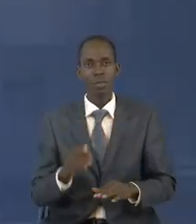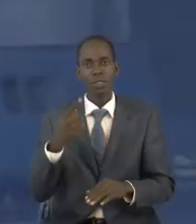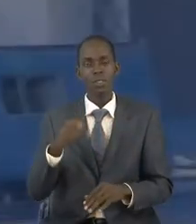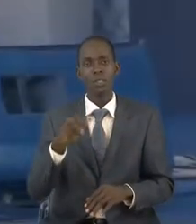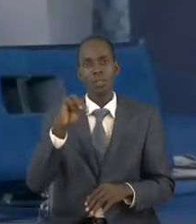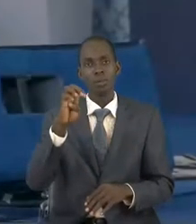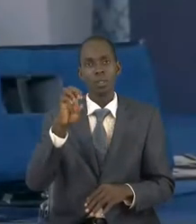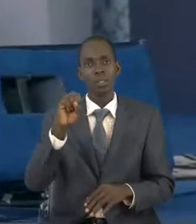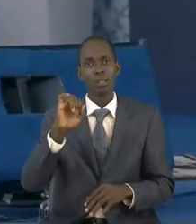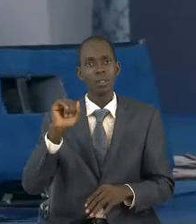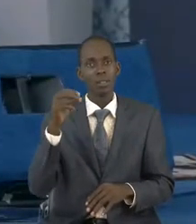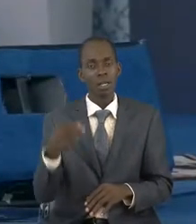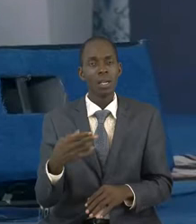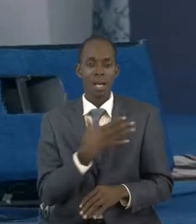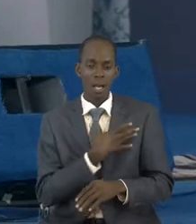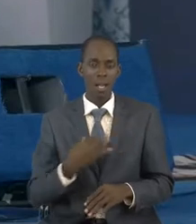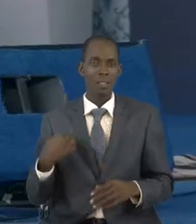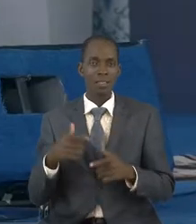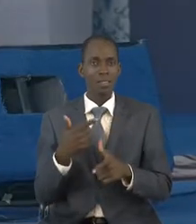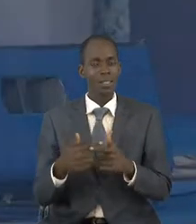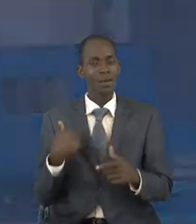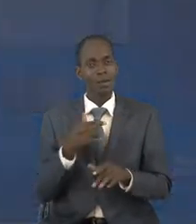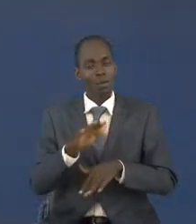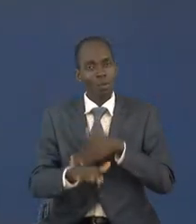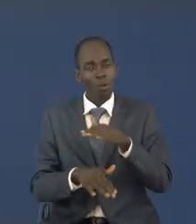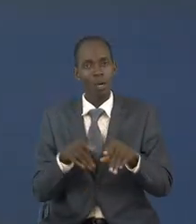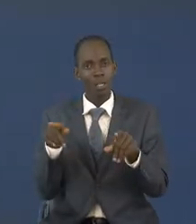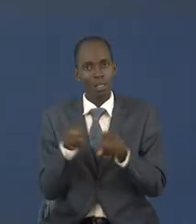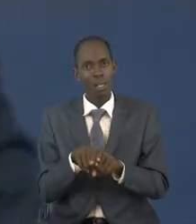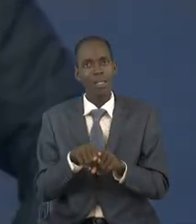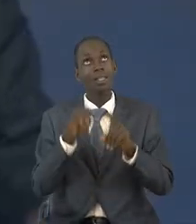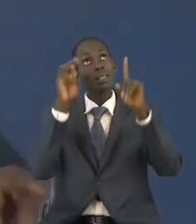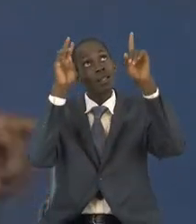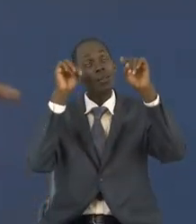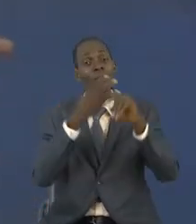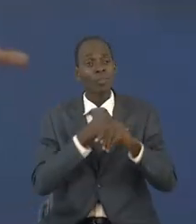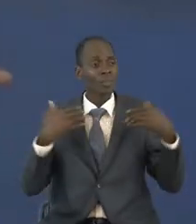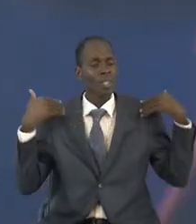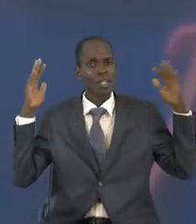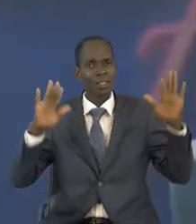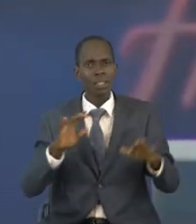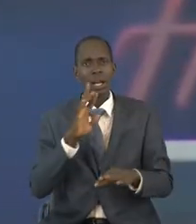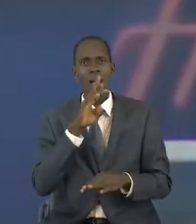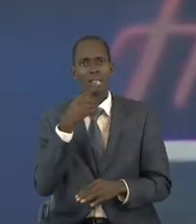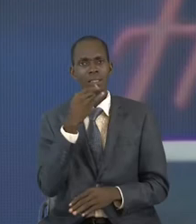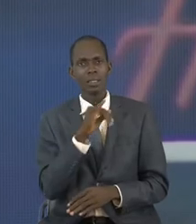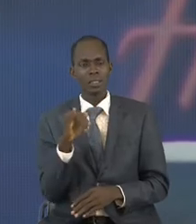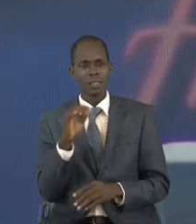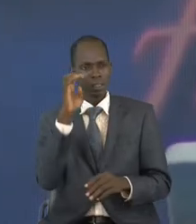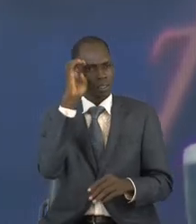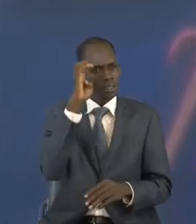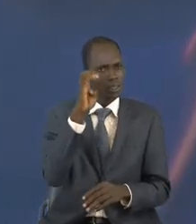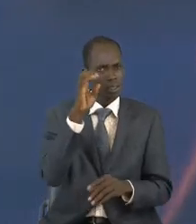we walk like him, and the angels are able to comment that he or she,